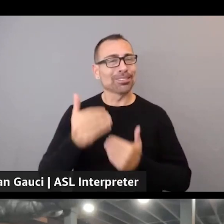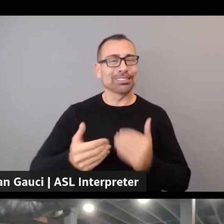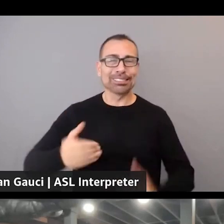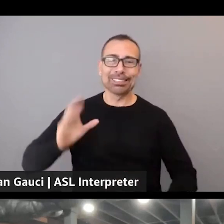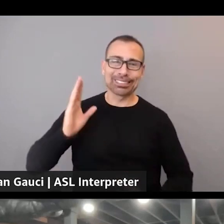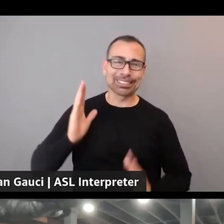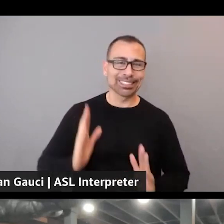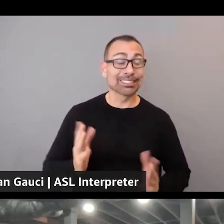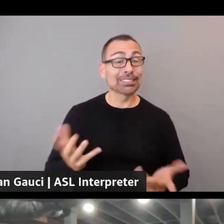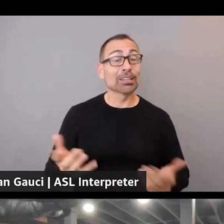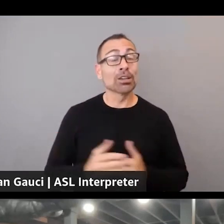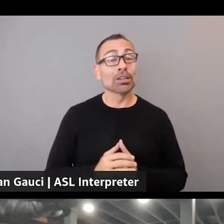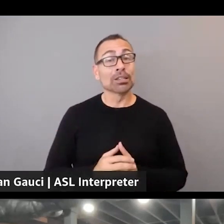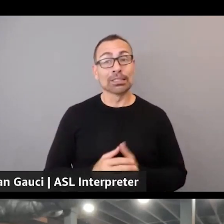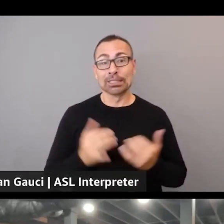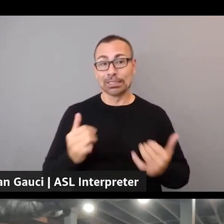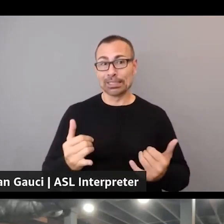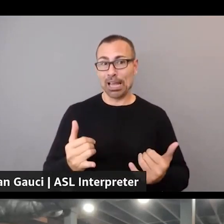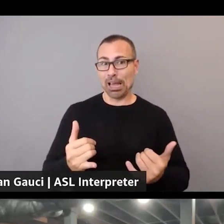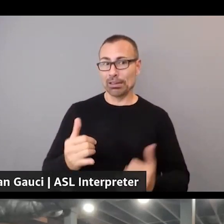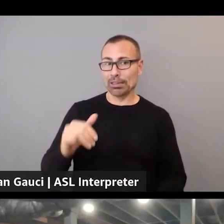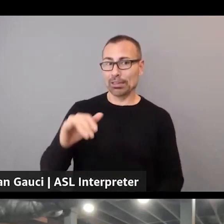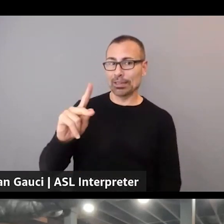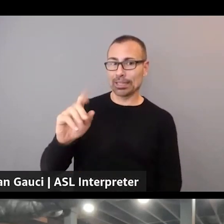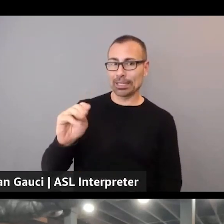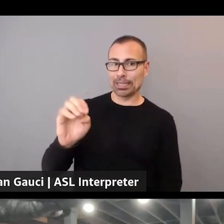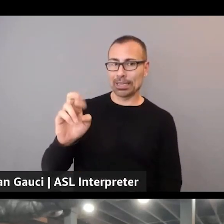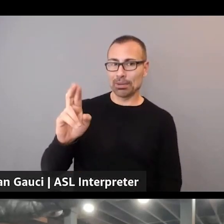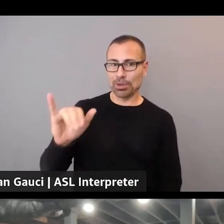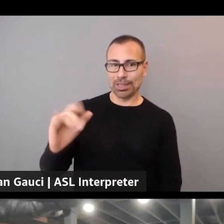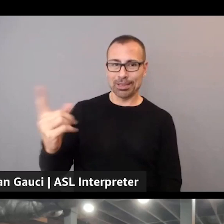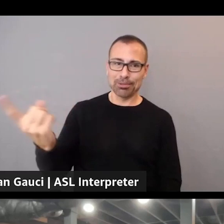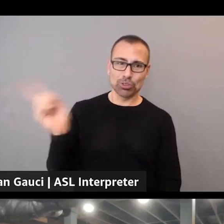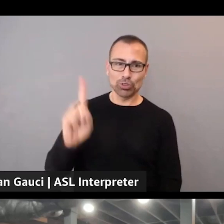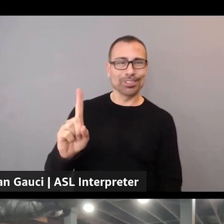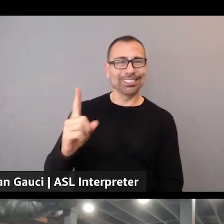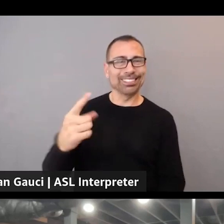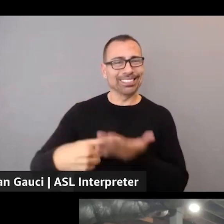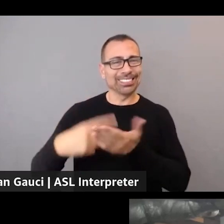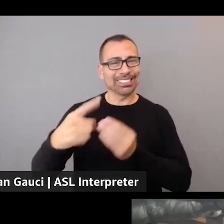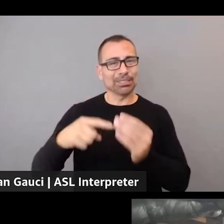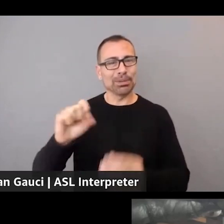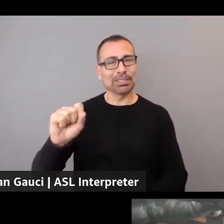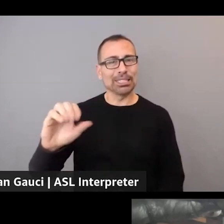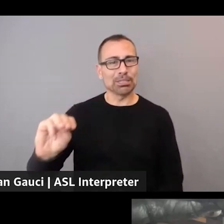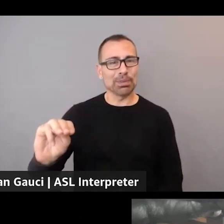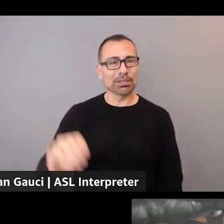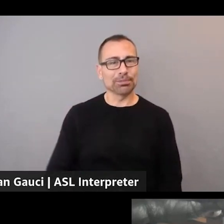going to be talking with Kimberly about SageMaker. So let's Bye-bye. roll that clip.